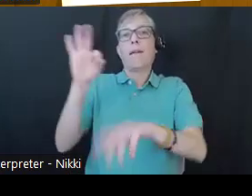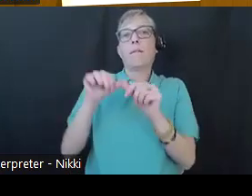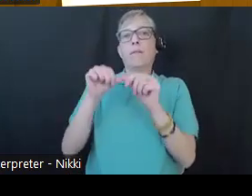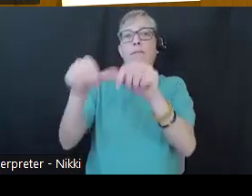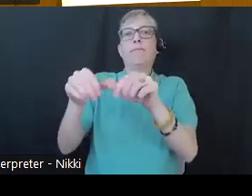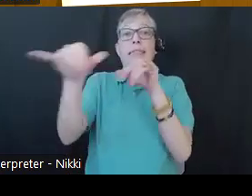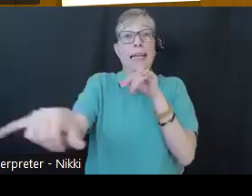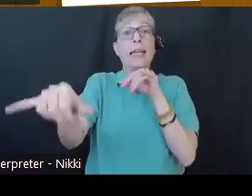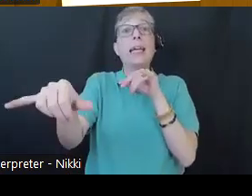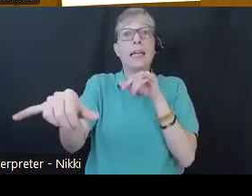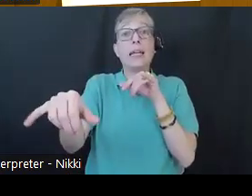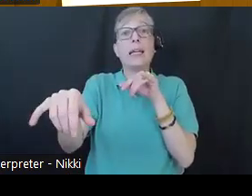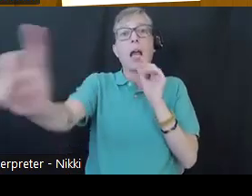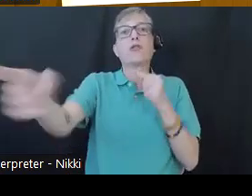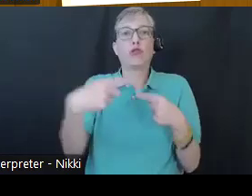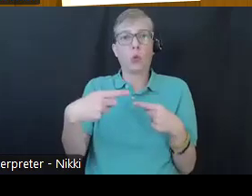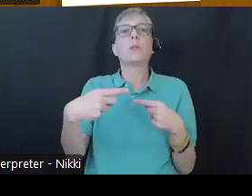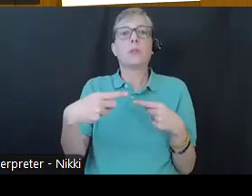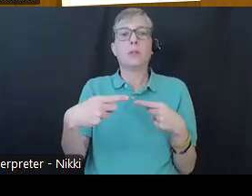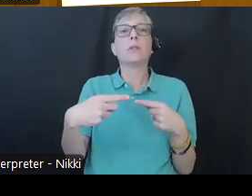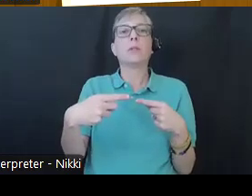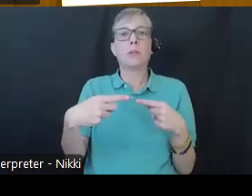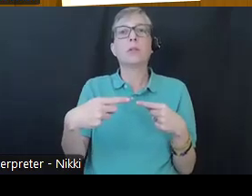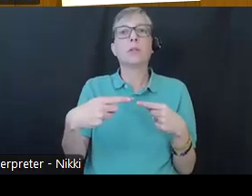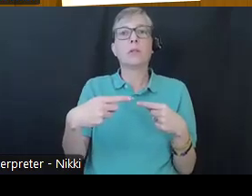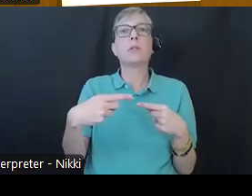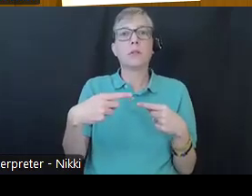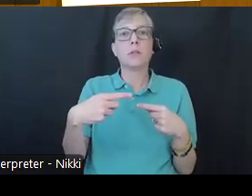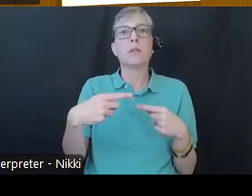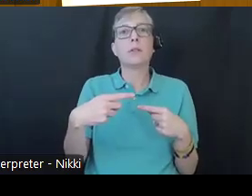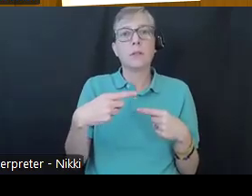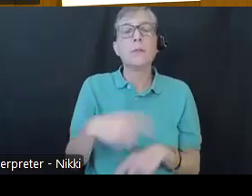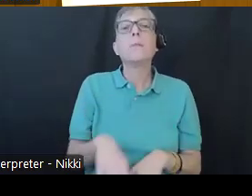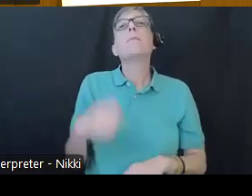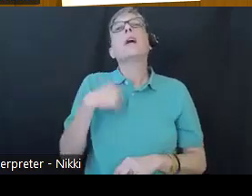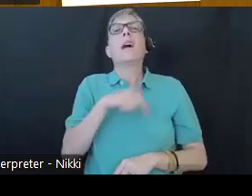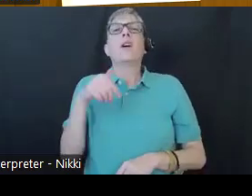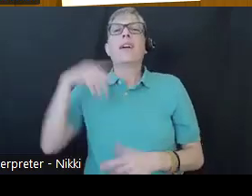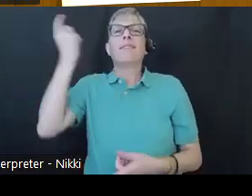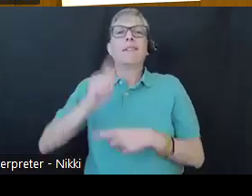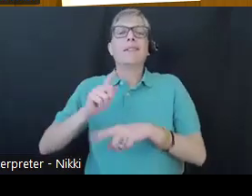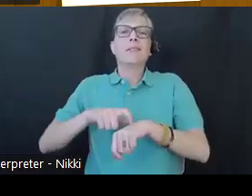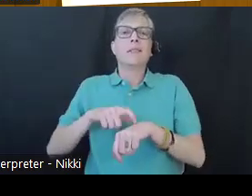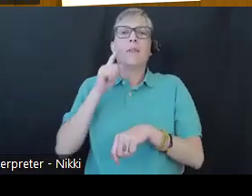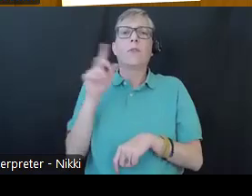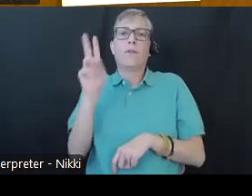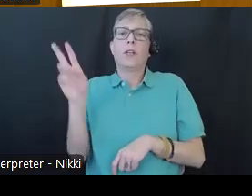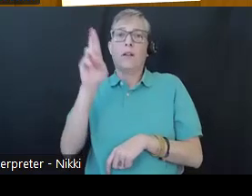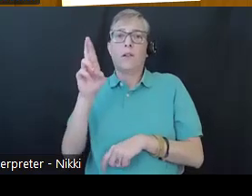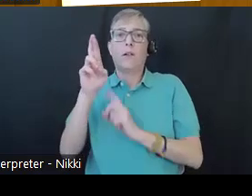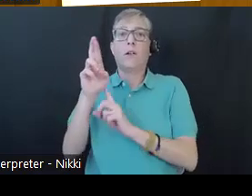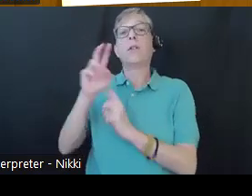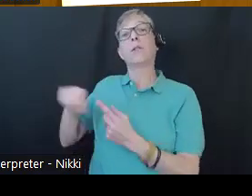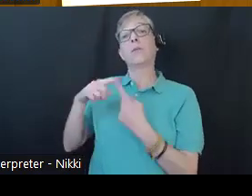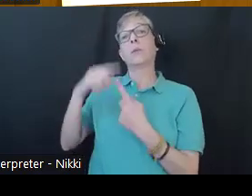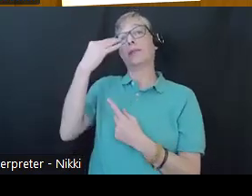outpatient care. We really have less time that VR is useful because by the time delirium clears, patients move to the